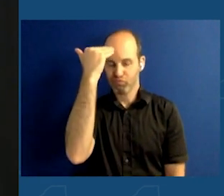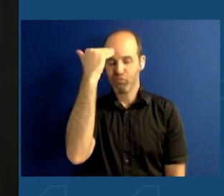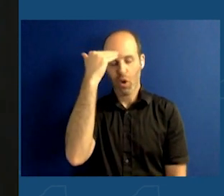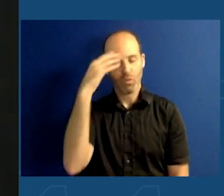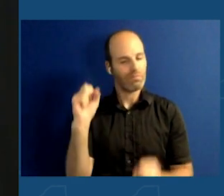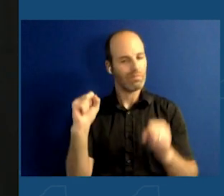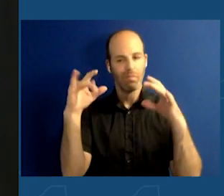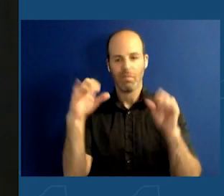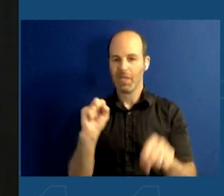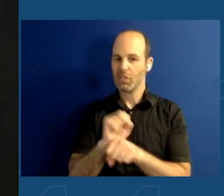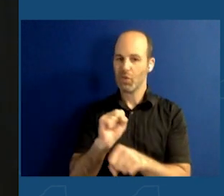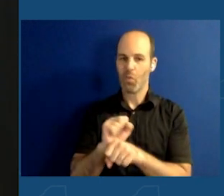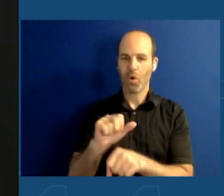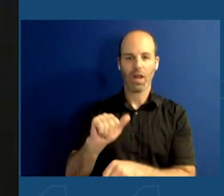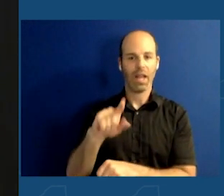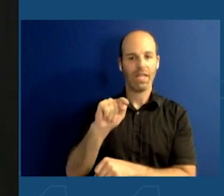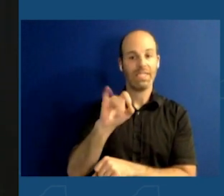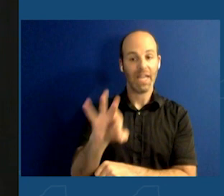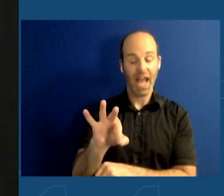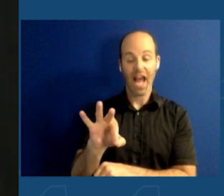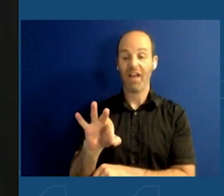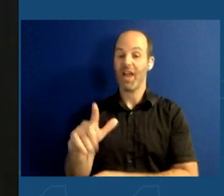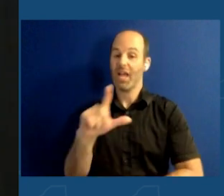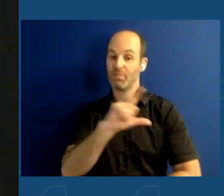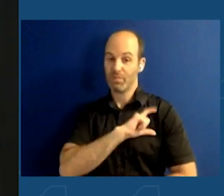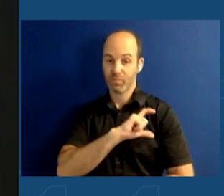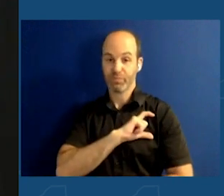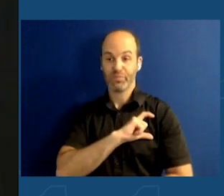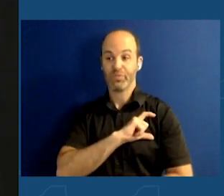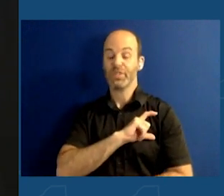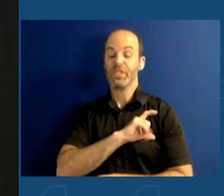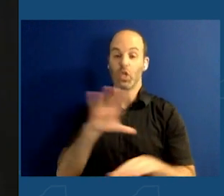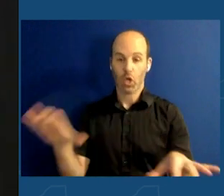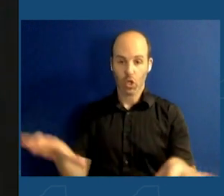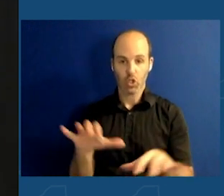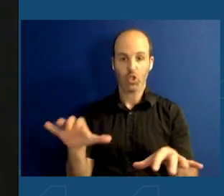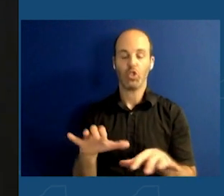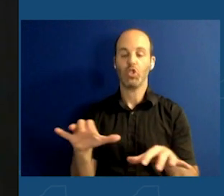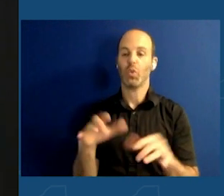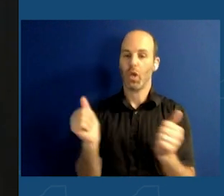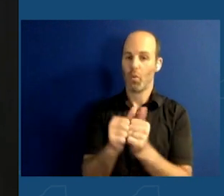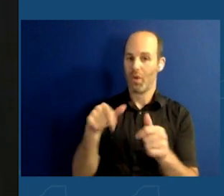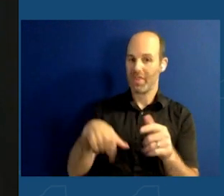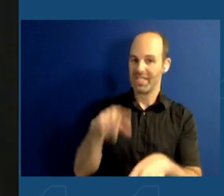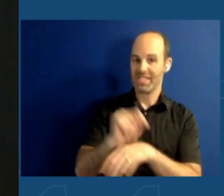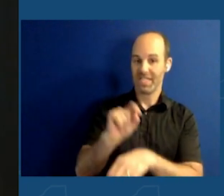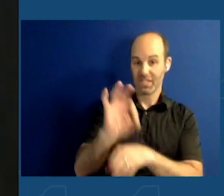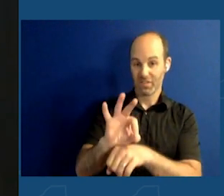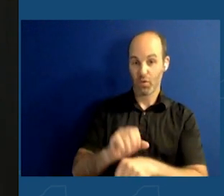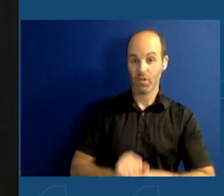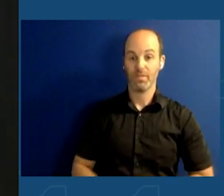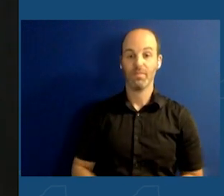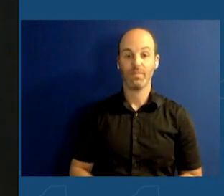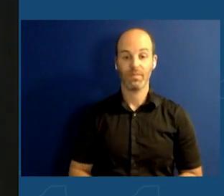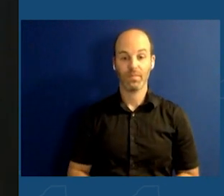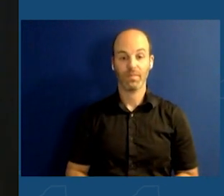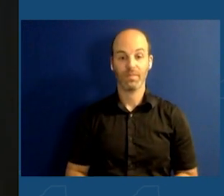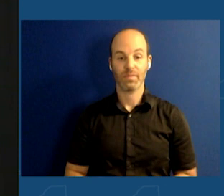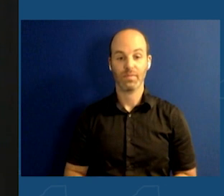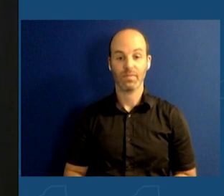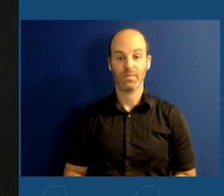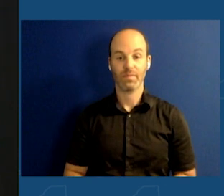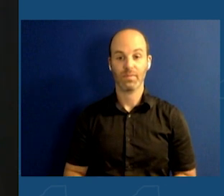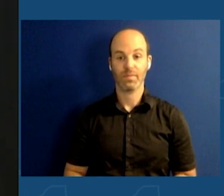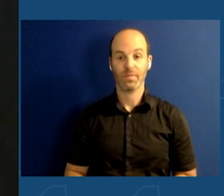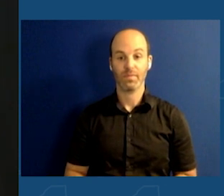ATF and law enforcement professionals are doing on this task force. I want to